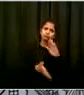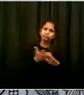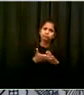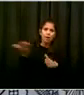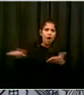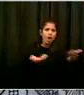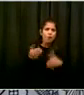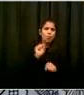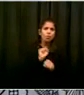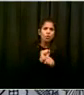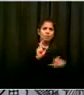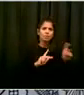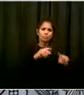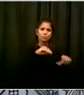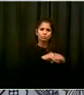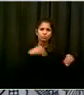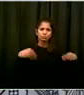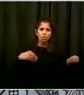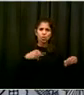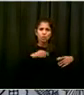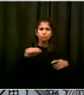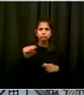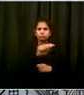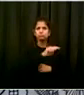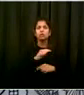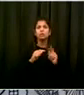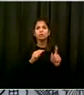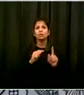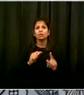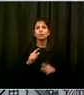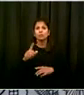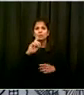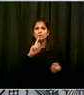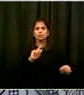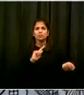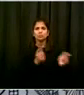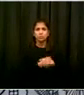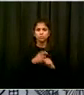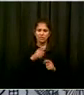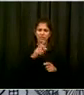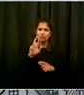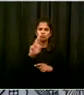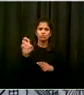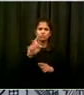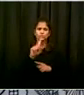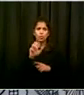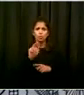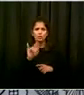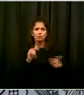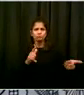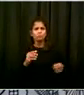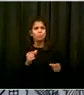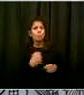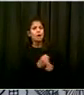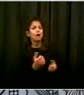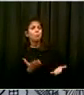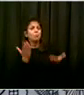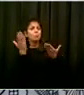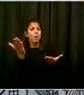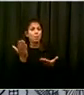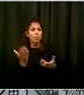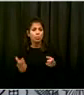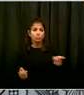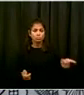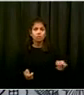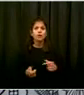a rezoning that's been proposed to really create substantial community benefit. And there's a lot of support on the ground for the idea